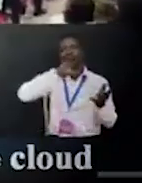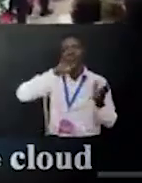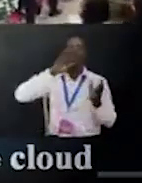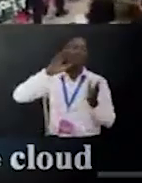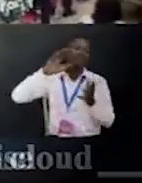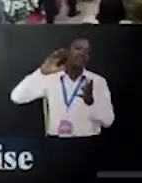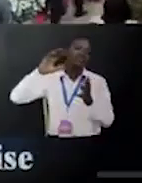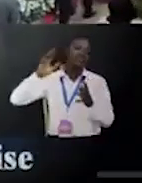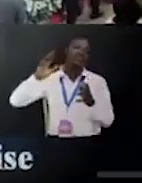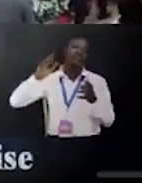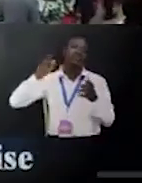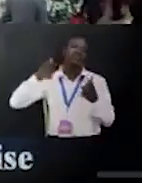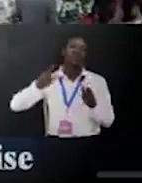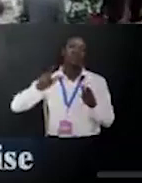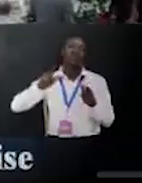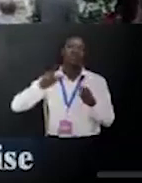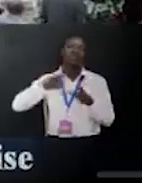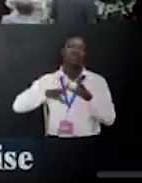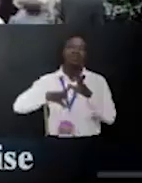let your Spirit arise.